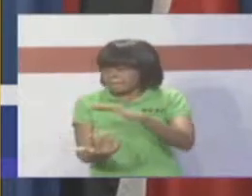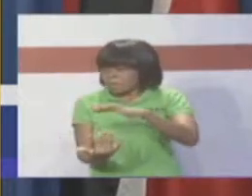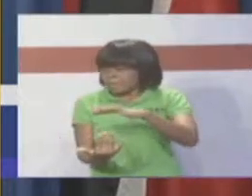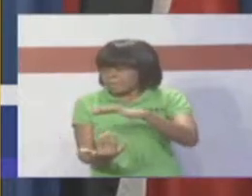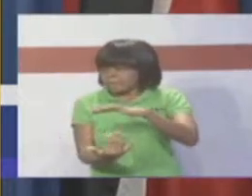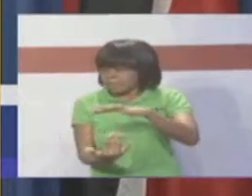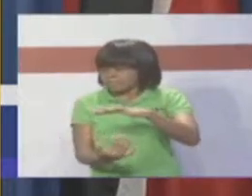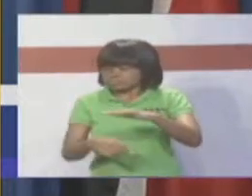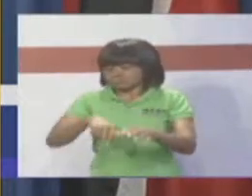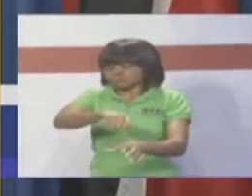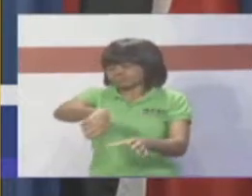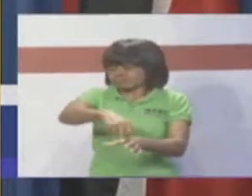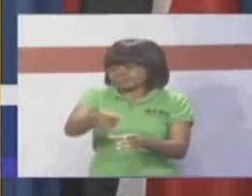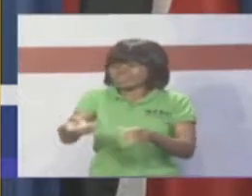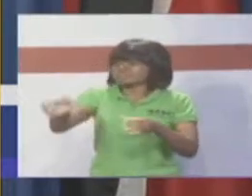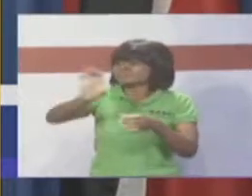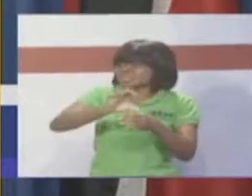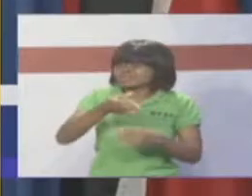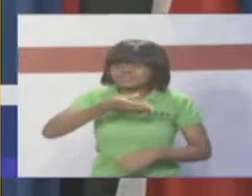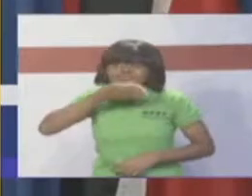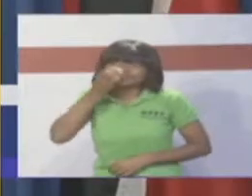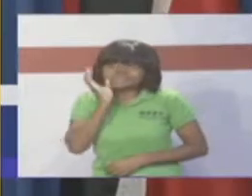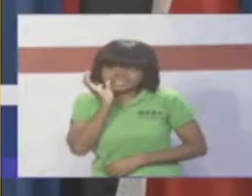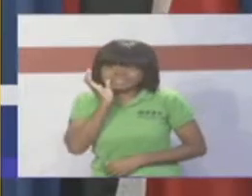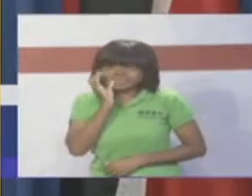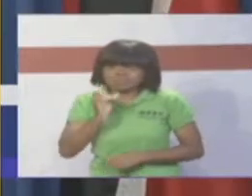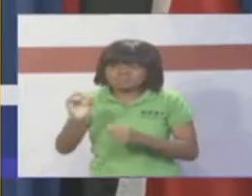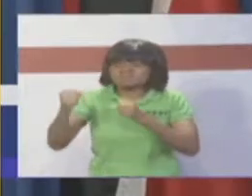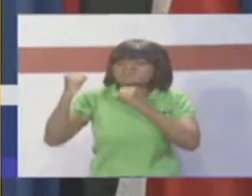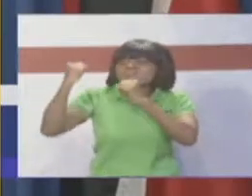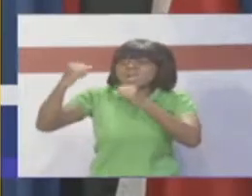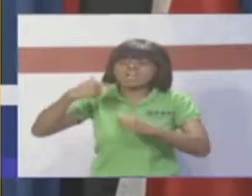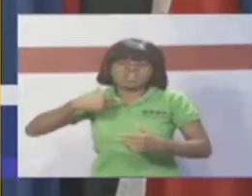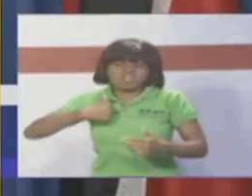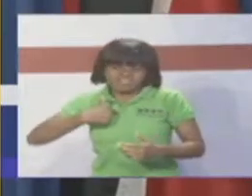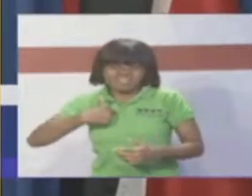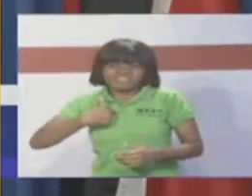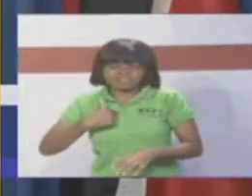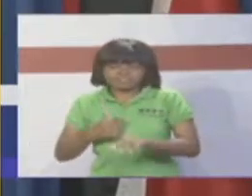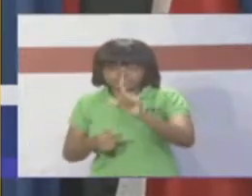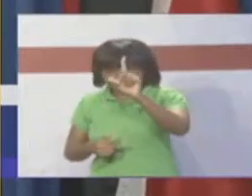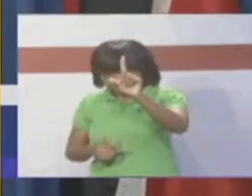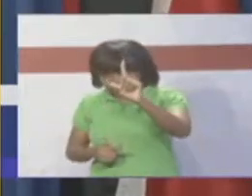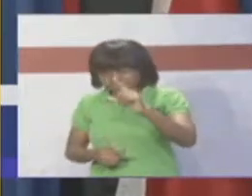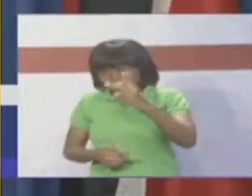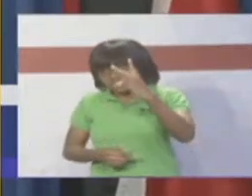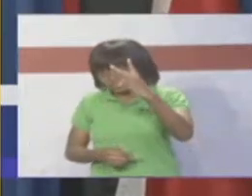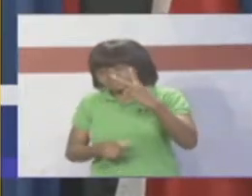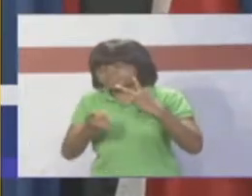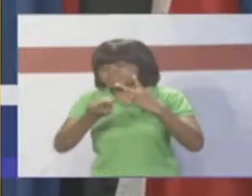of the attention that you should get, because it's not a luxury.